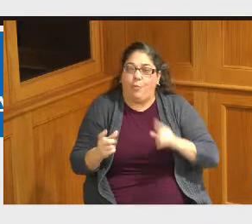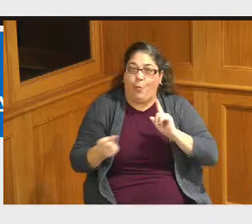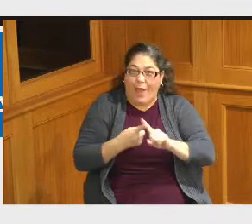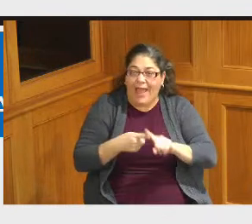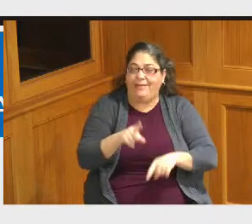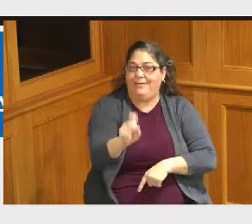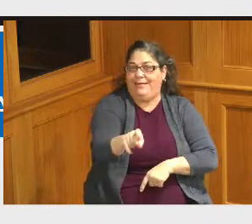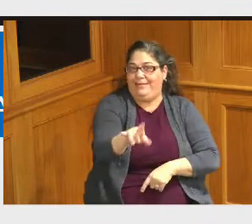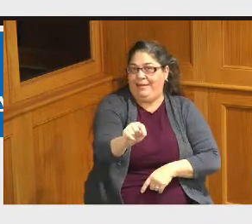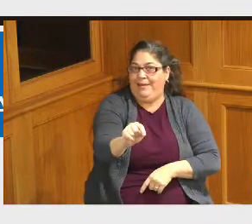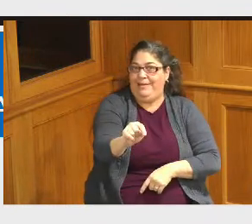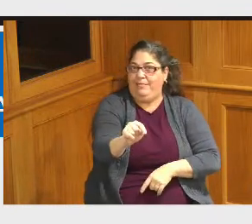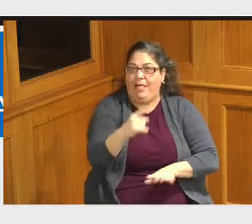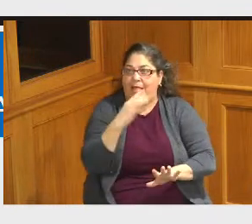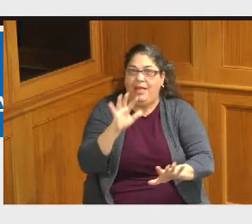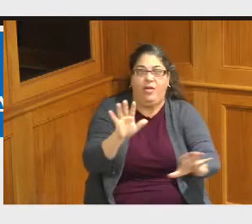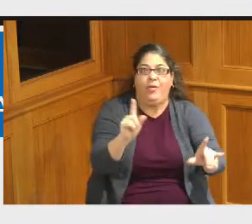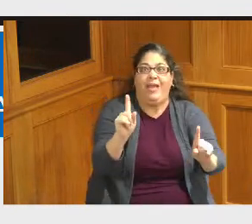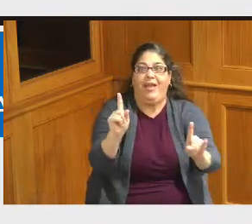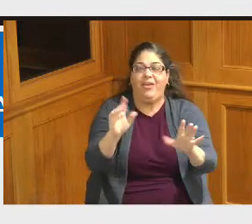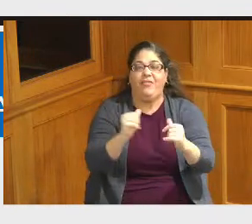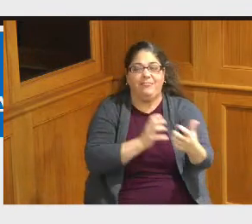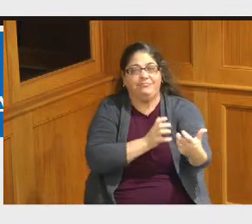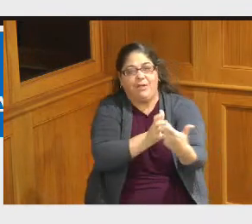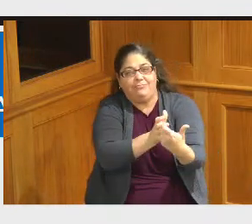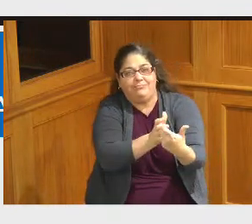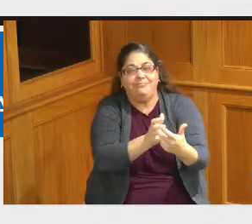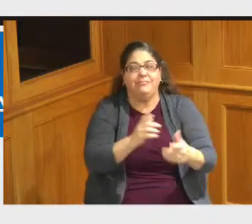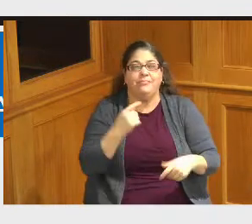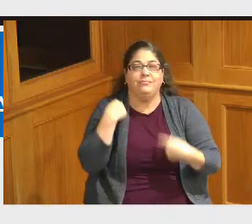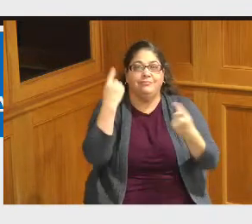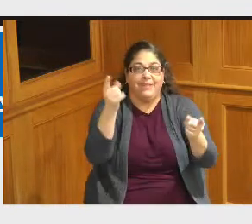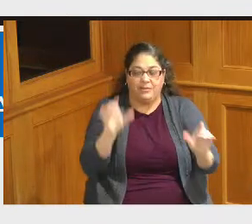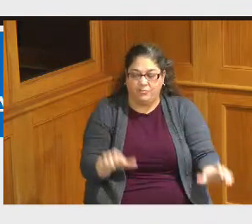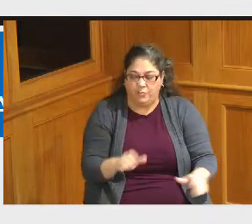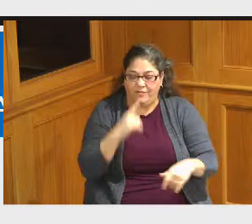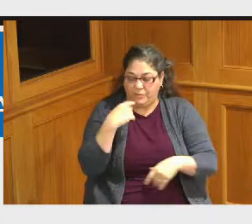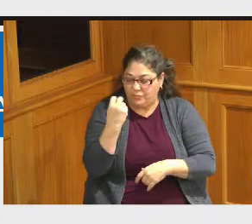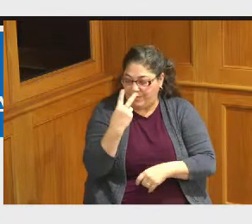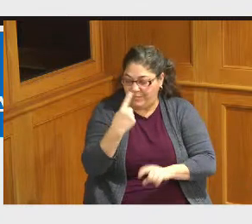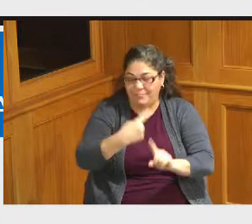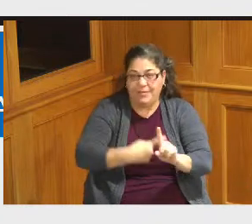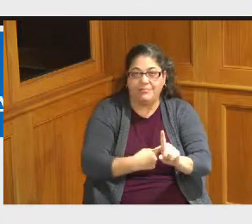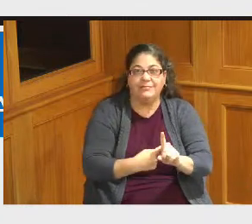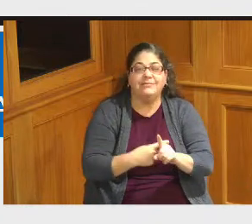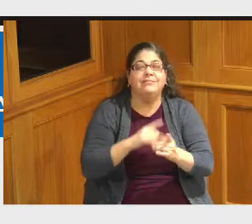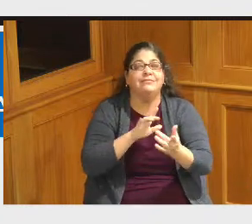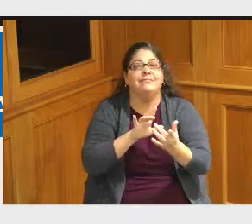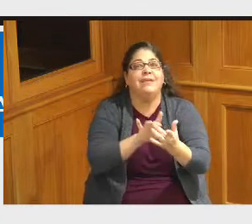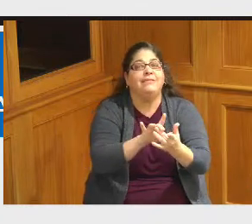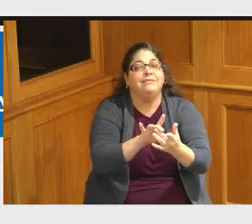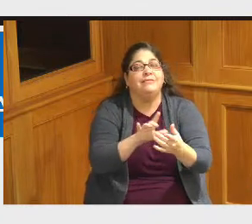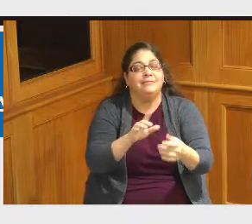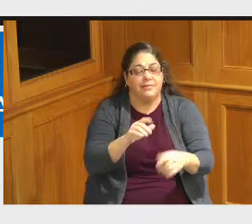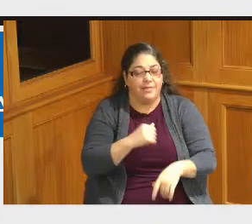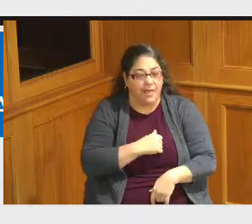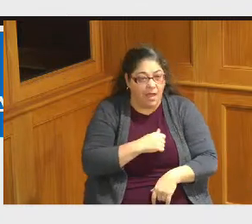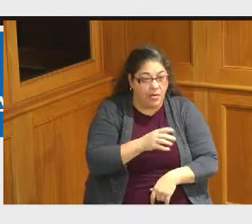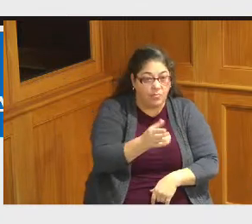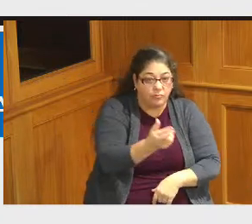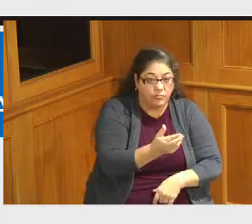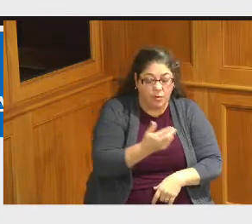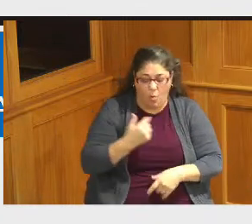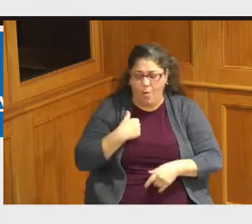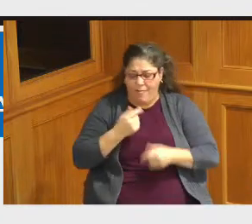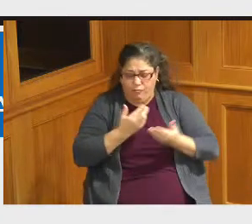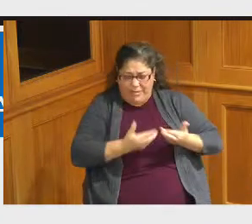And so the way to think about what we've been doing over the last 12 months is connecting small businesses to the right